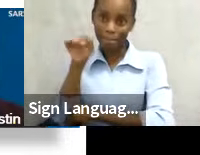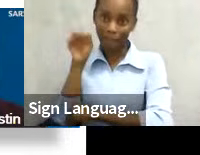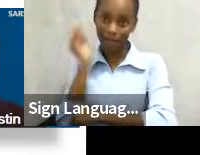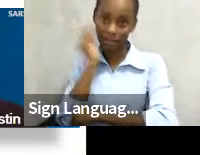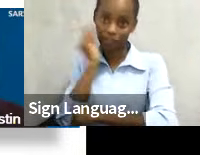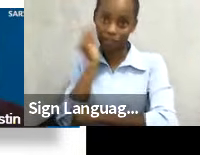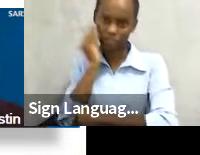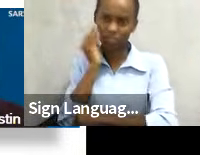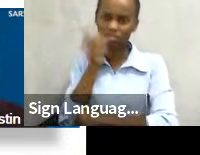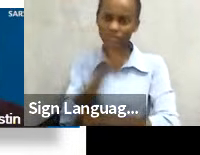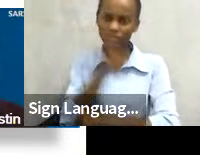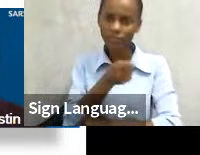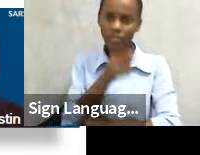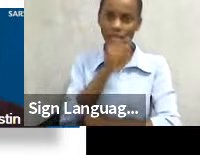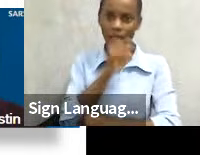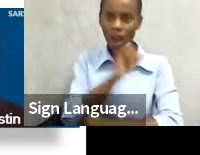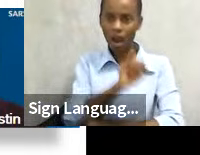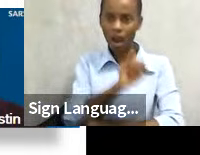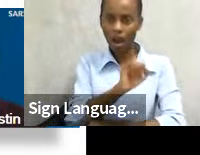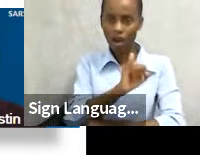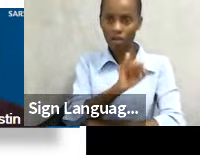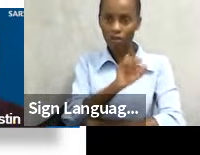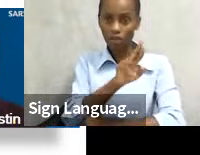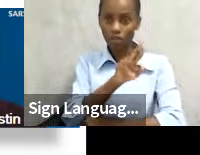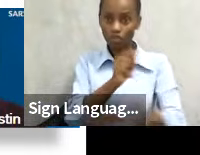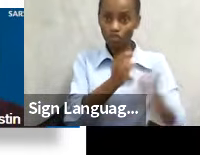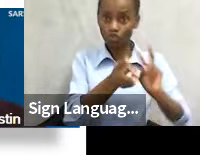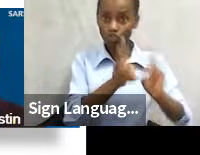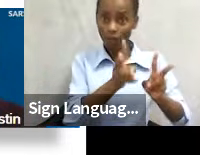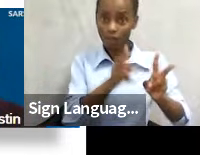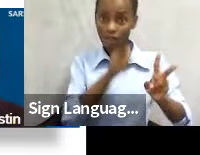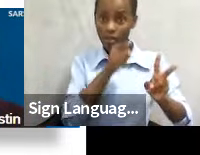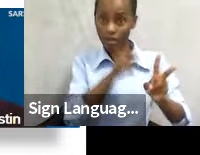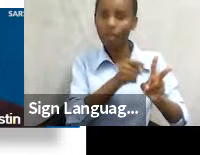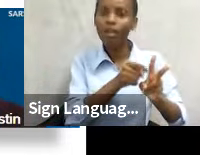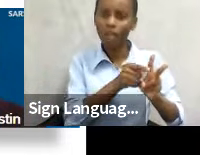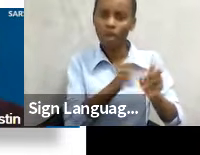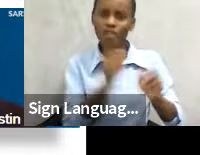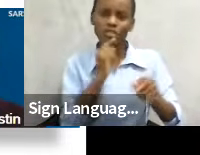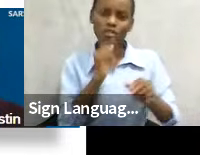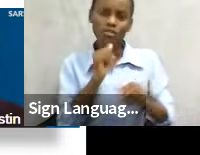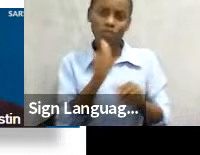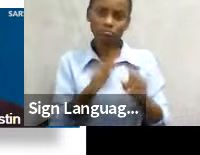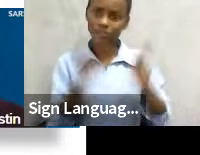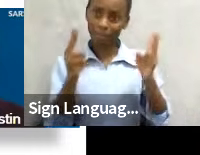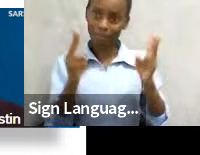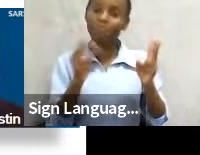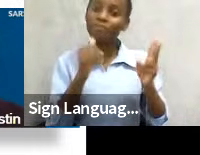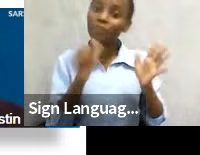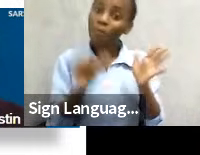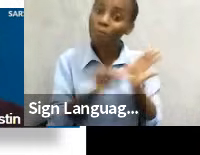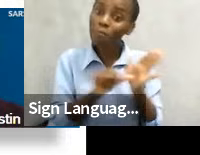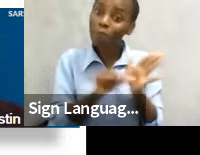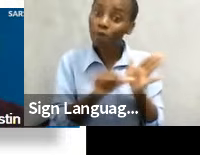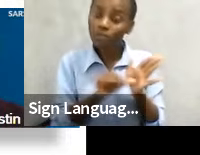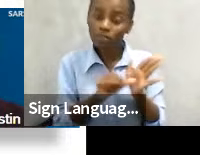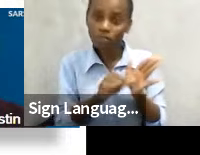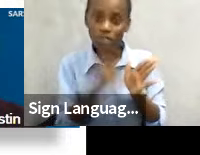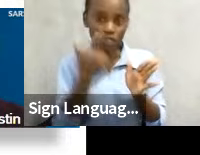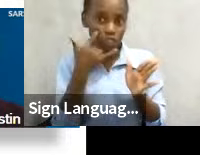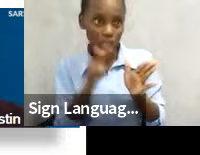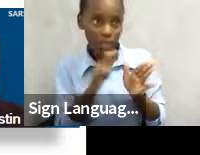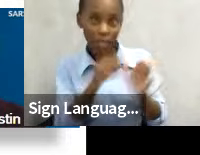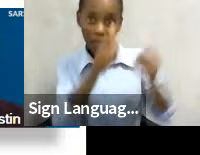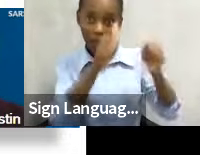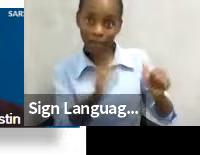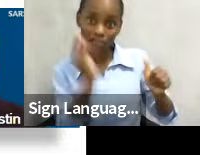you are using. So you type in the new bank details. This then creates a mismatch because on our systems, we would